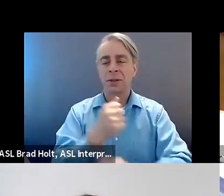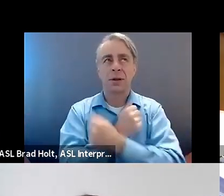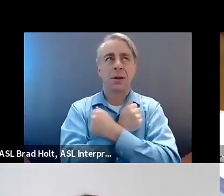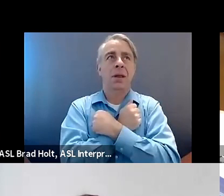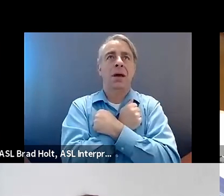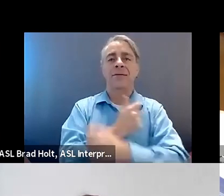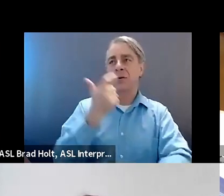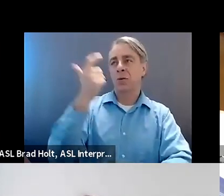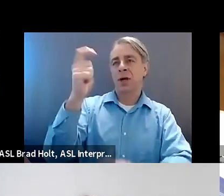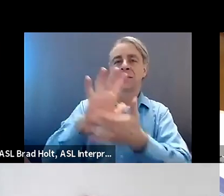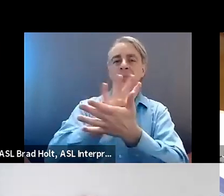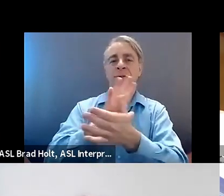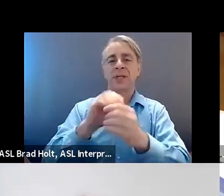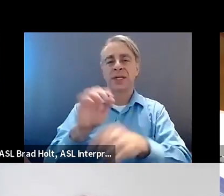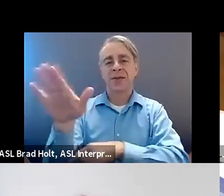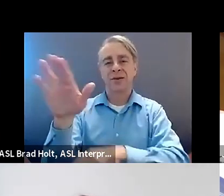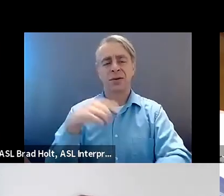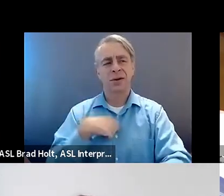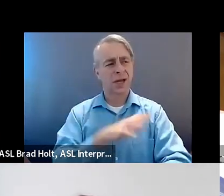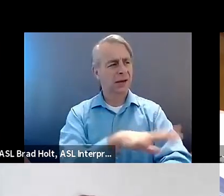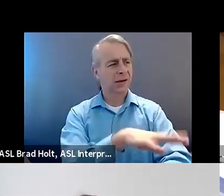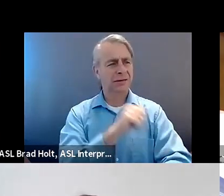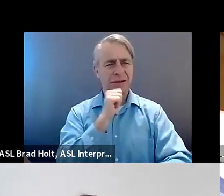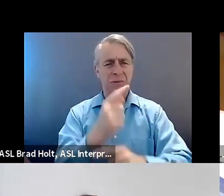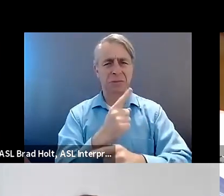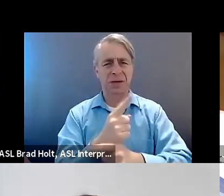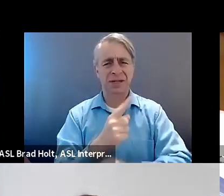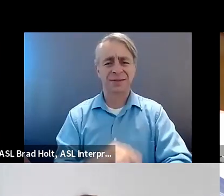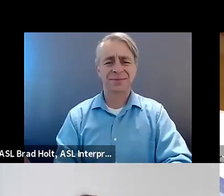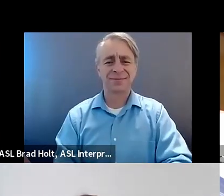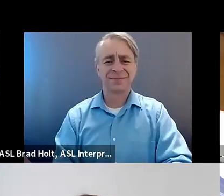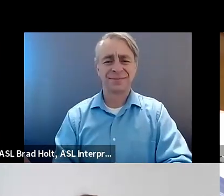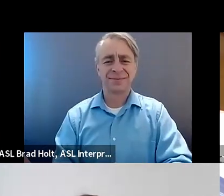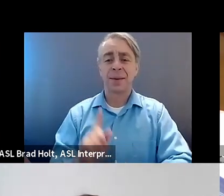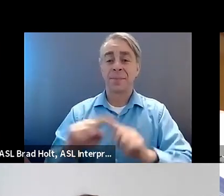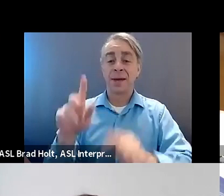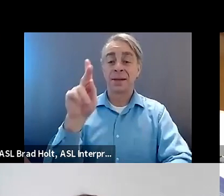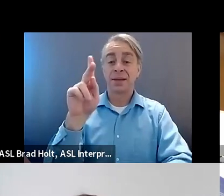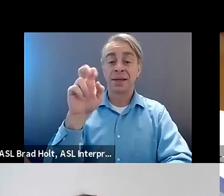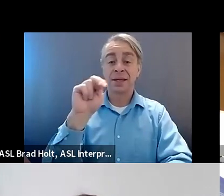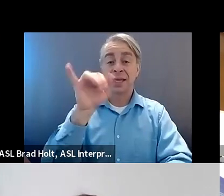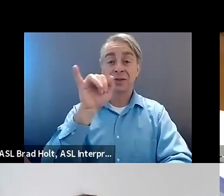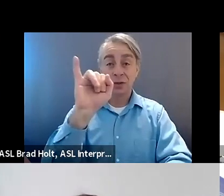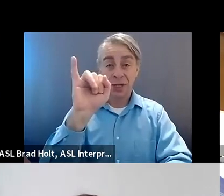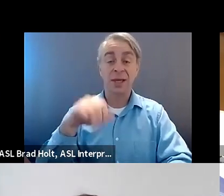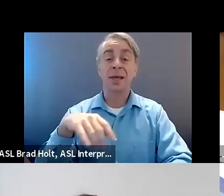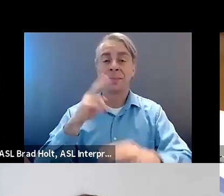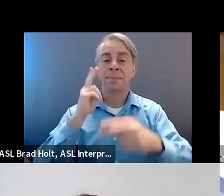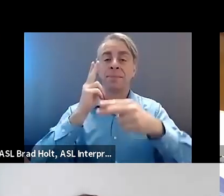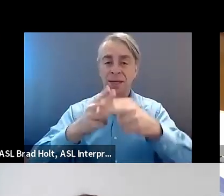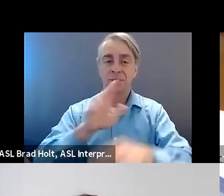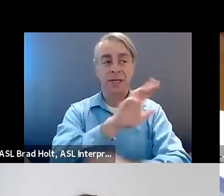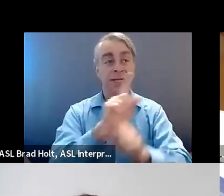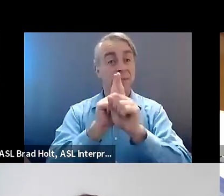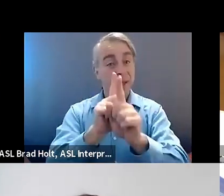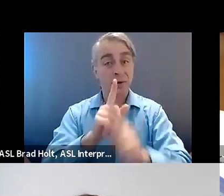that's not in any book, right? As Kenji had indicated, his mentors included giants like W.E.B.